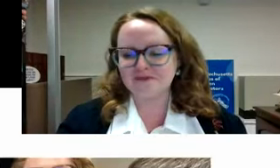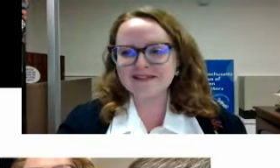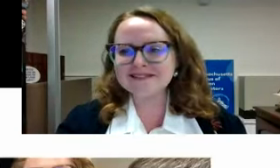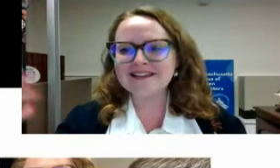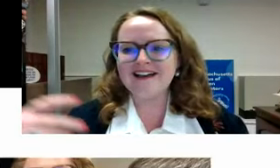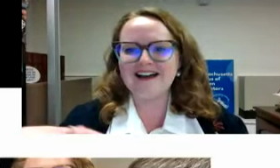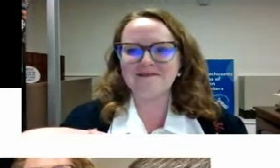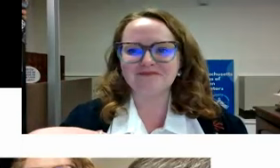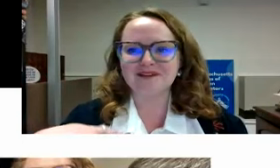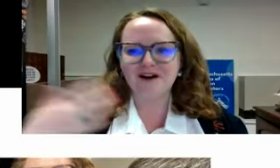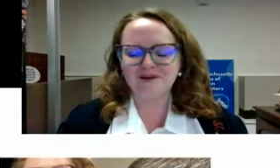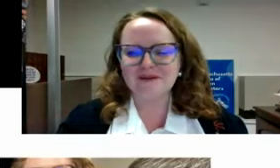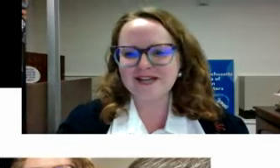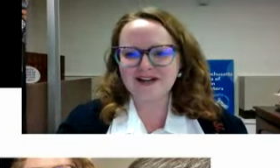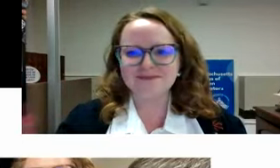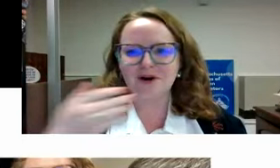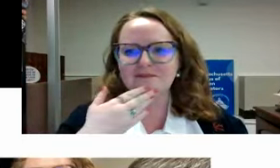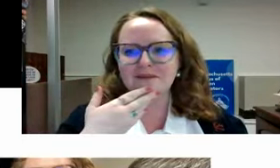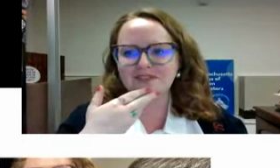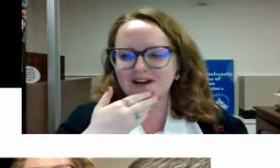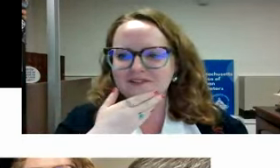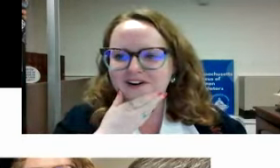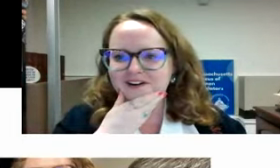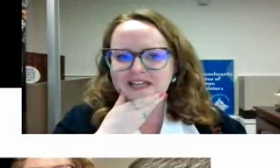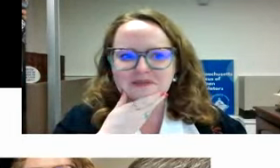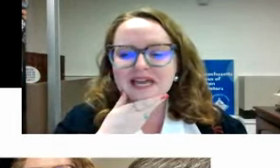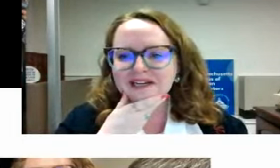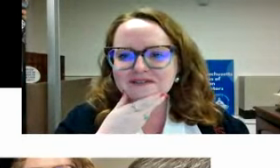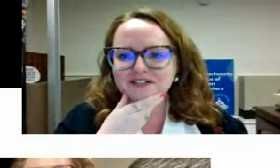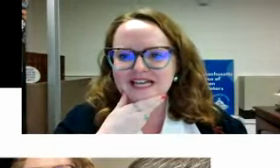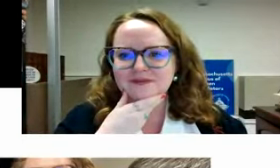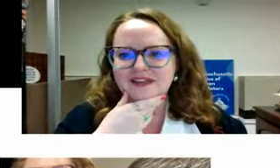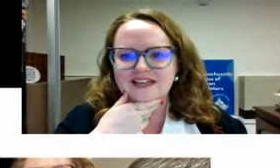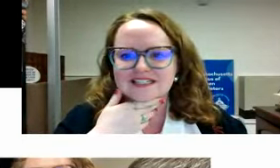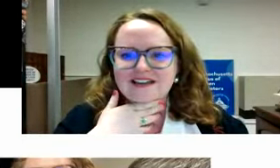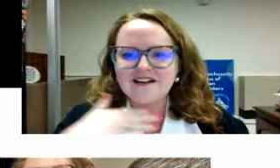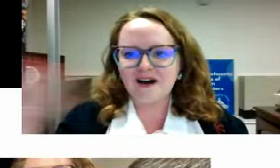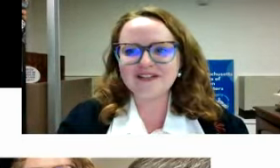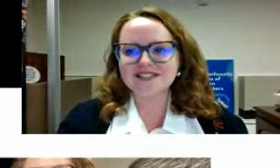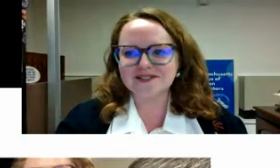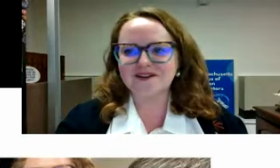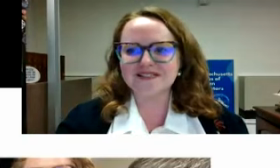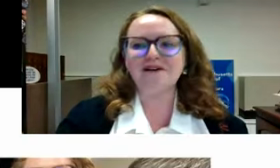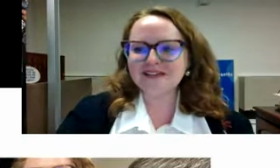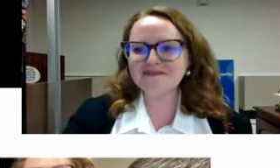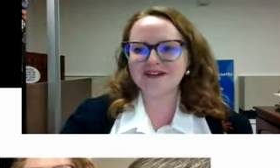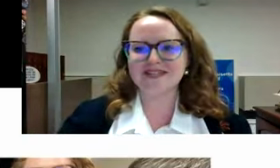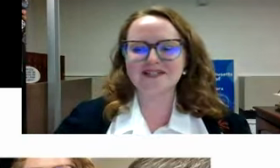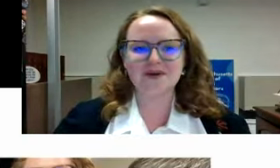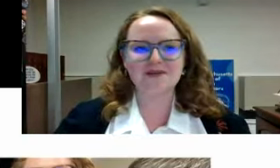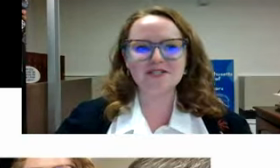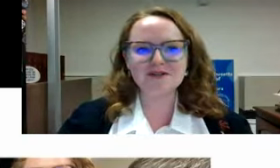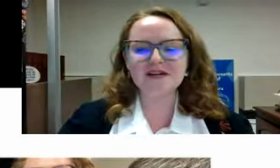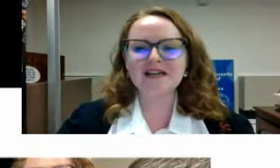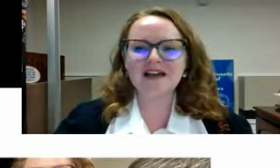are humans. Our Women's Caucus Board met with the governor and lieutenant governor last week and obviously took a selfie because